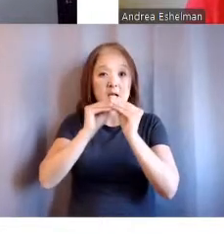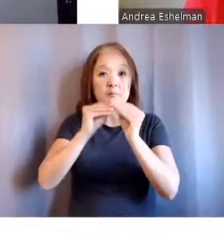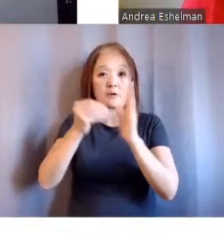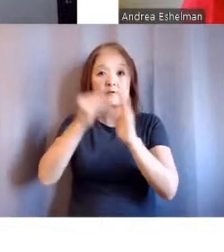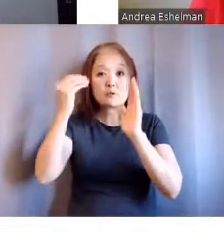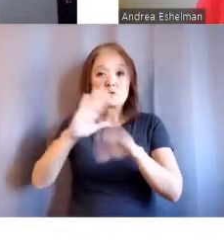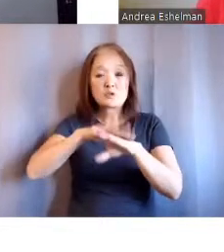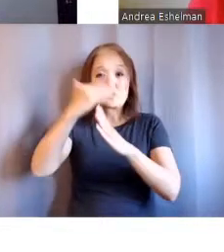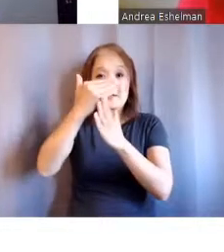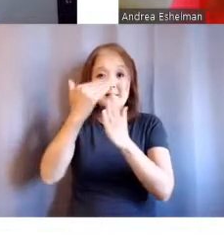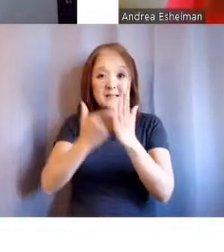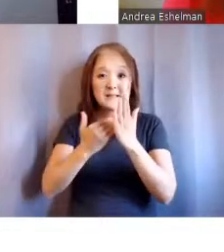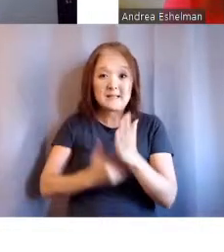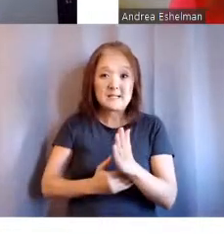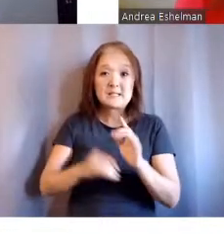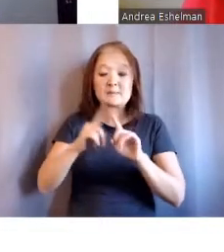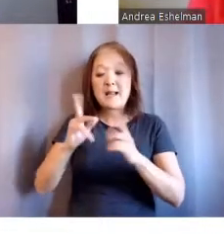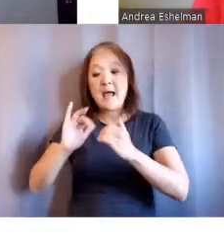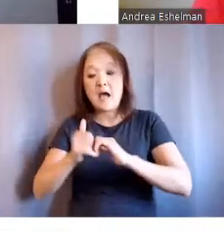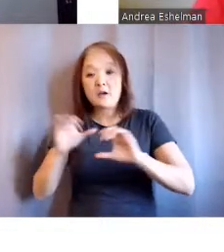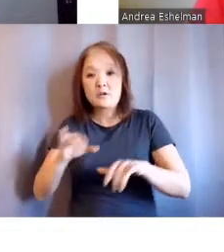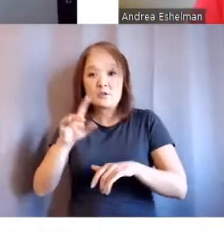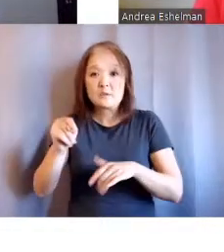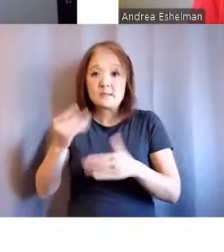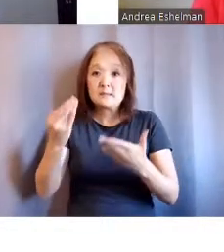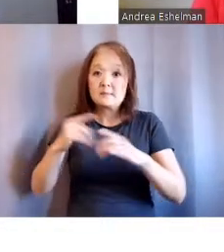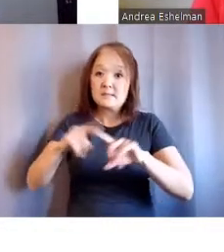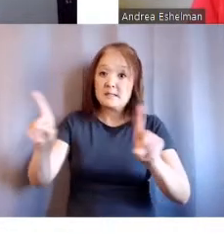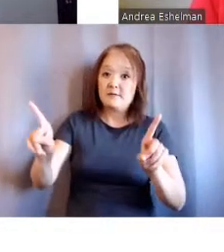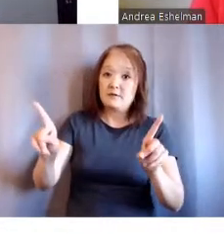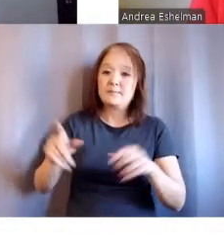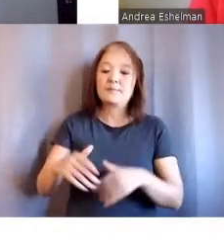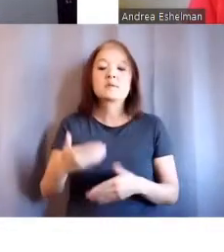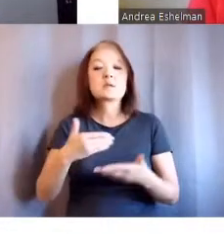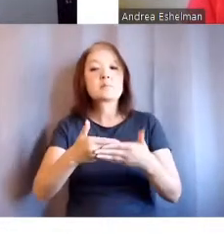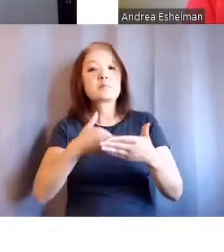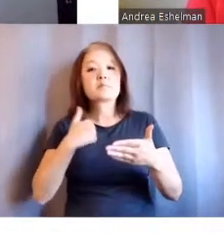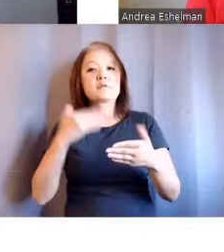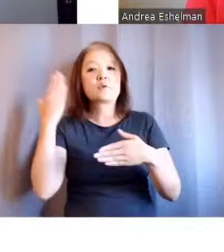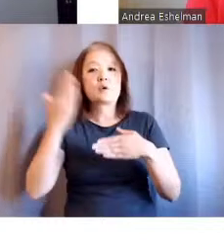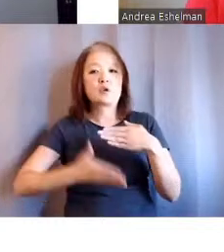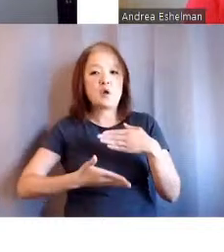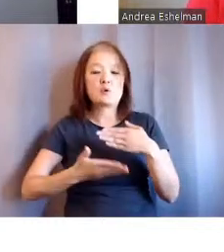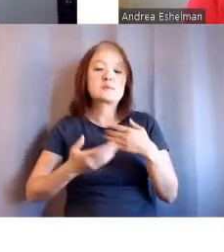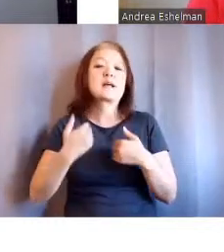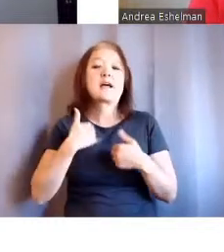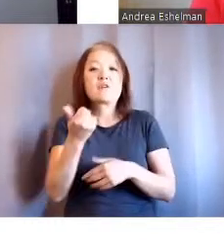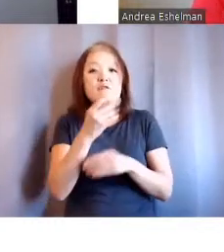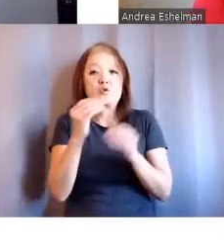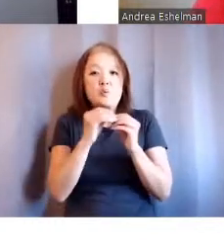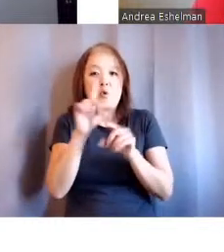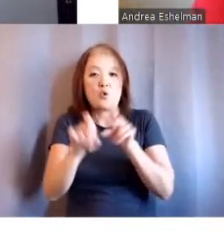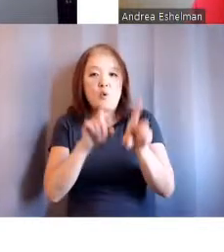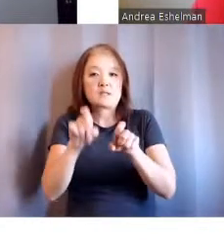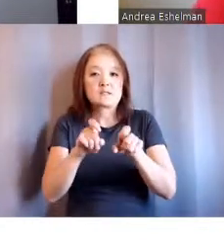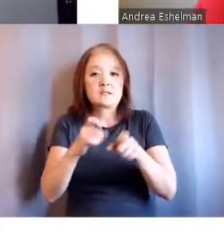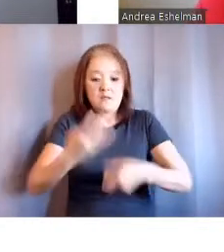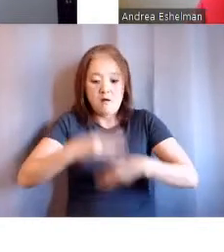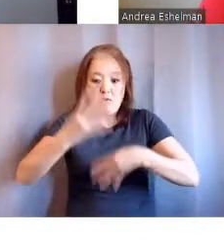something that we can continue to advocate for. Before we close, I have a couple more questions. Sorry, they're all coming